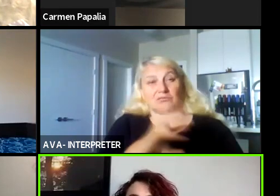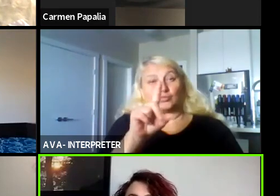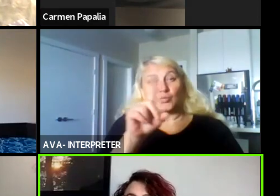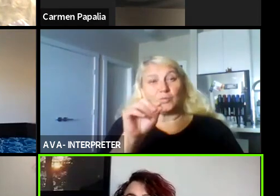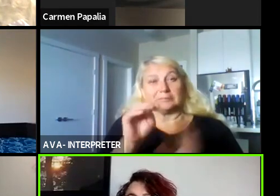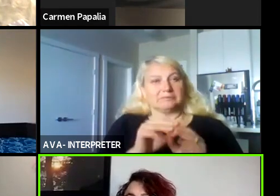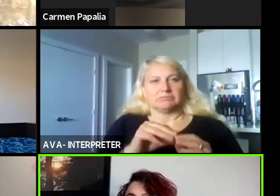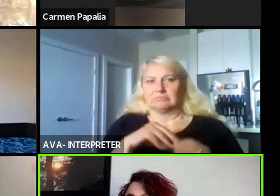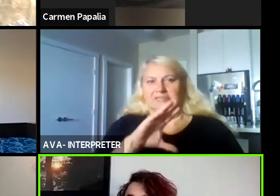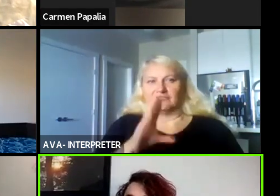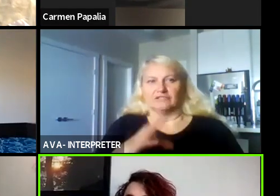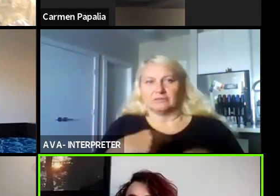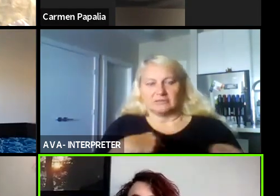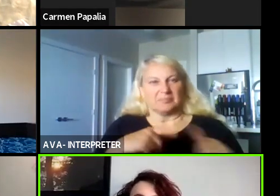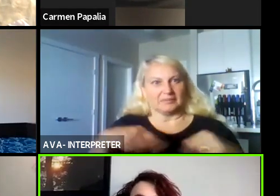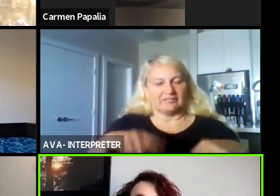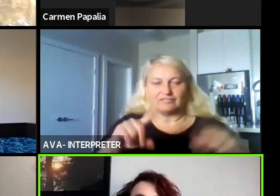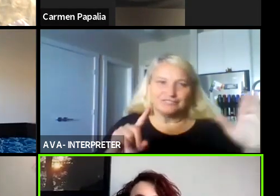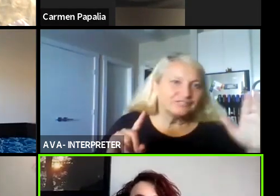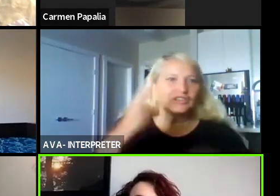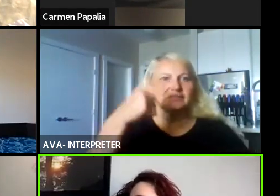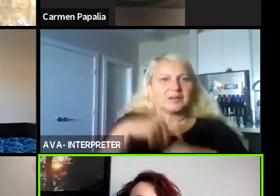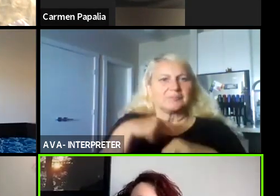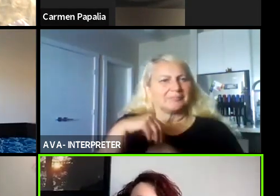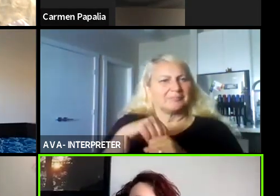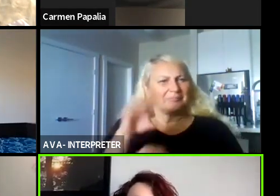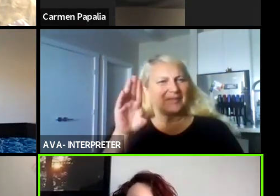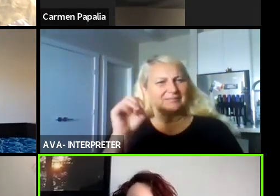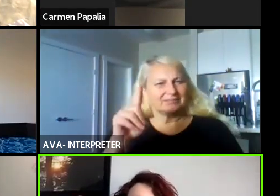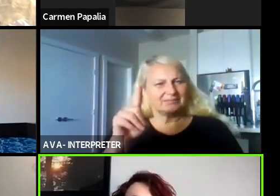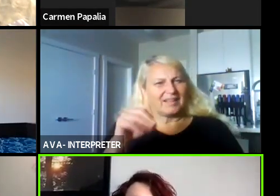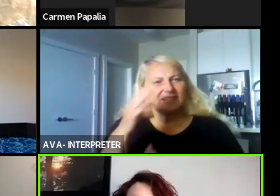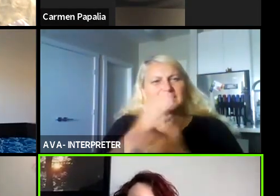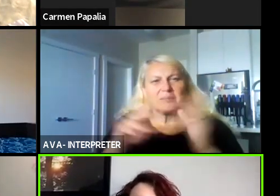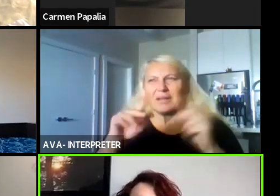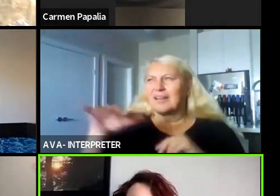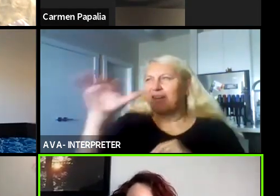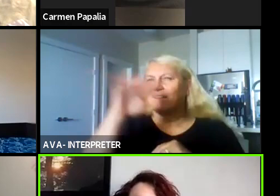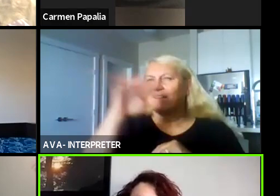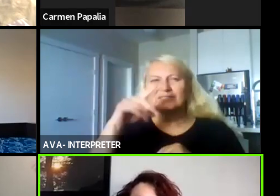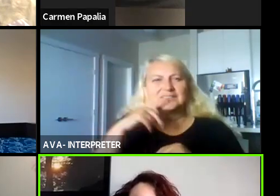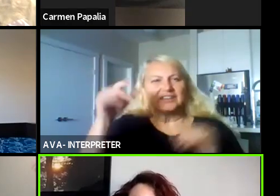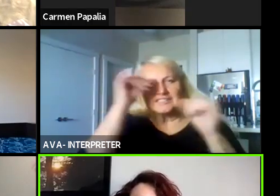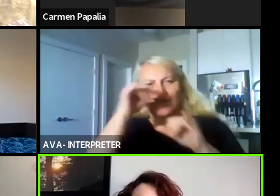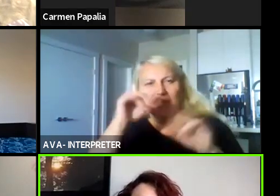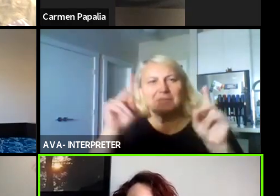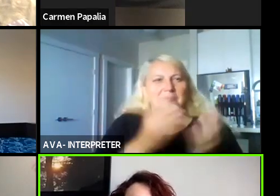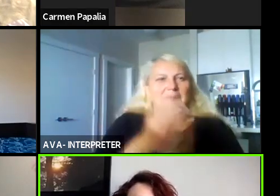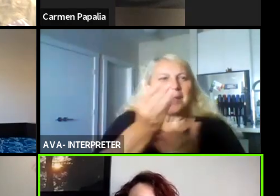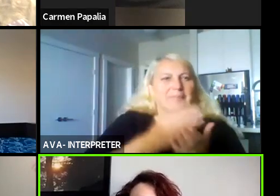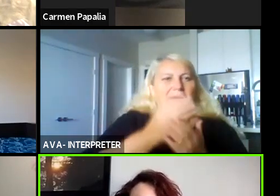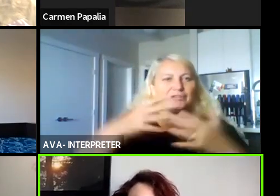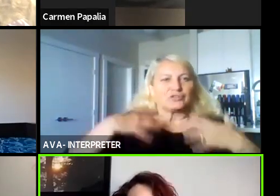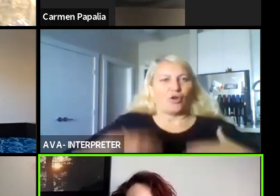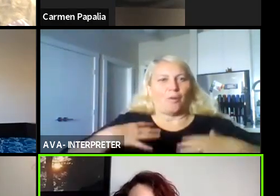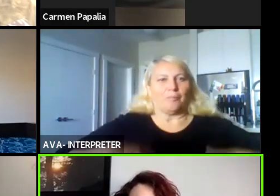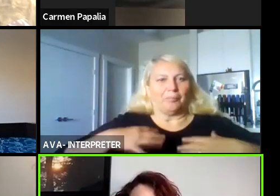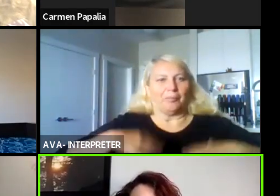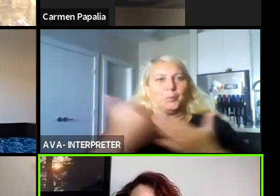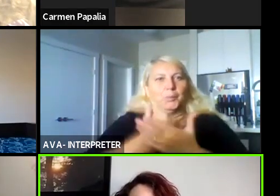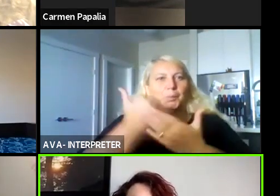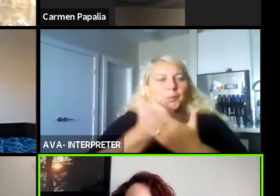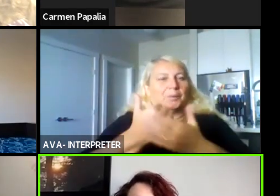there's like all these jokey memes going around about how like a bunch of tops are being bought, but nobody's buying bottoms because everyone's wearing sweatpants and